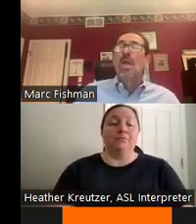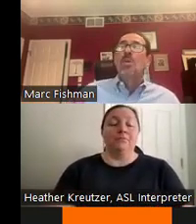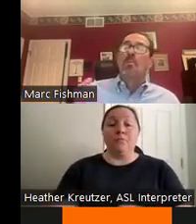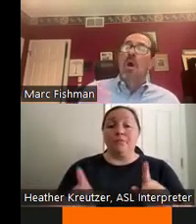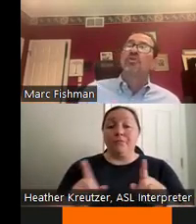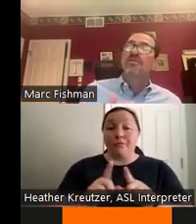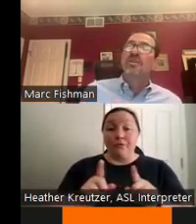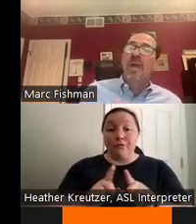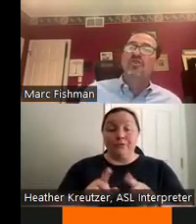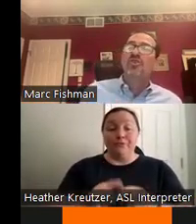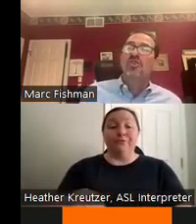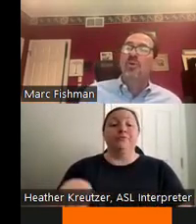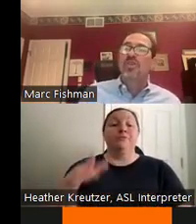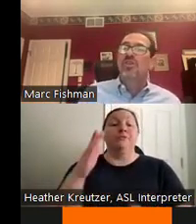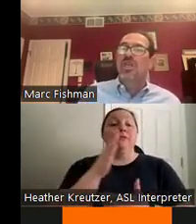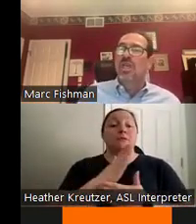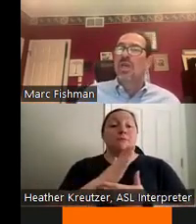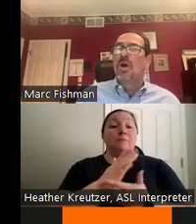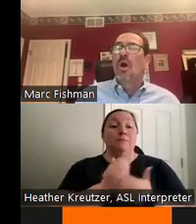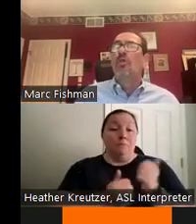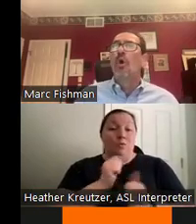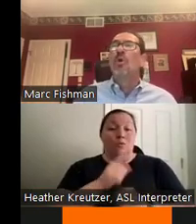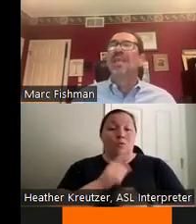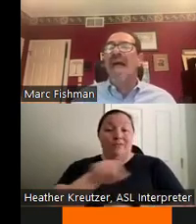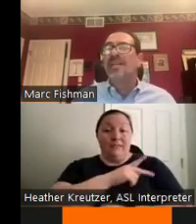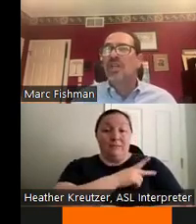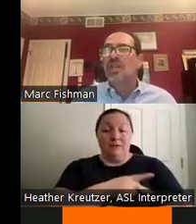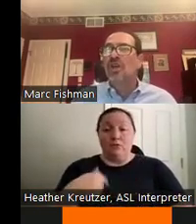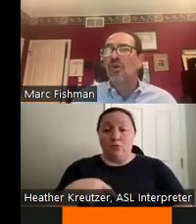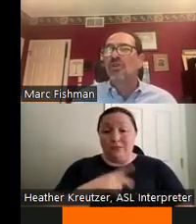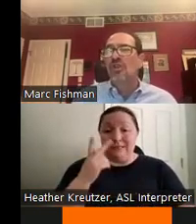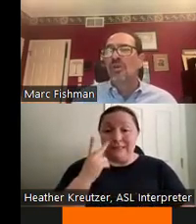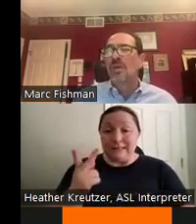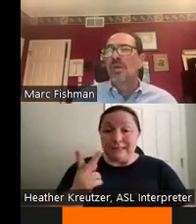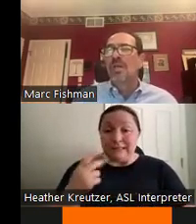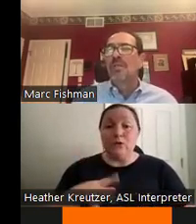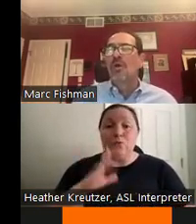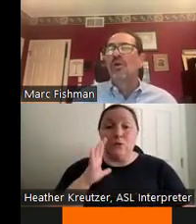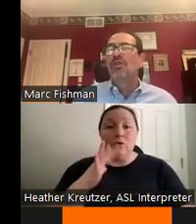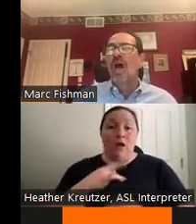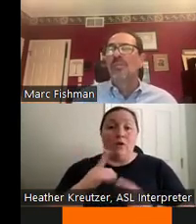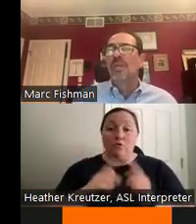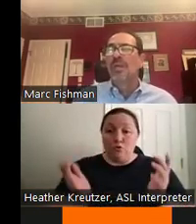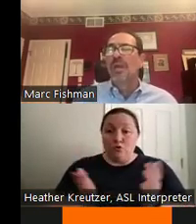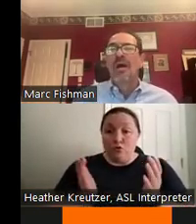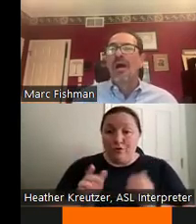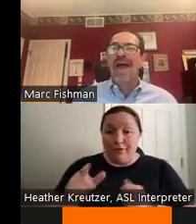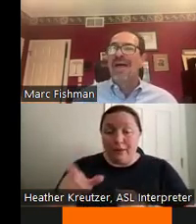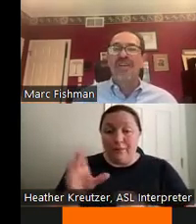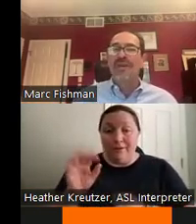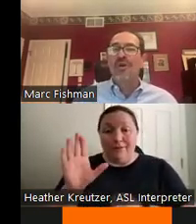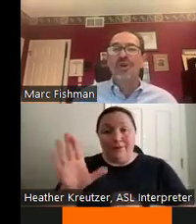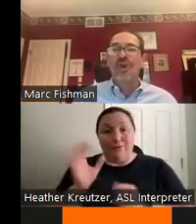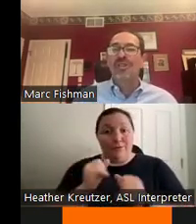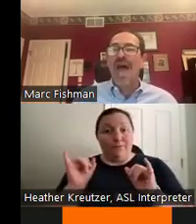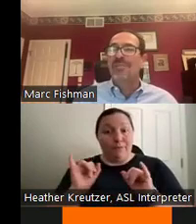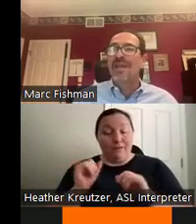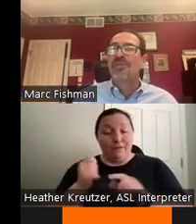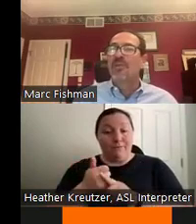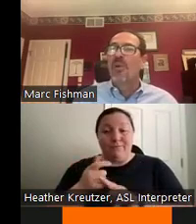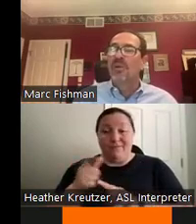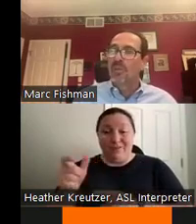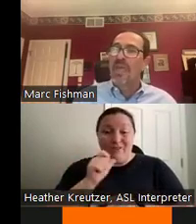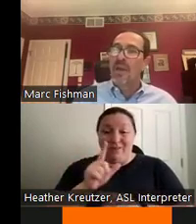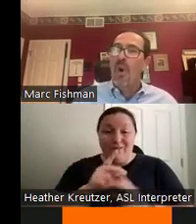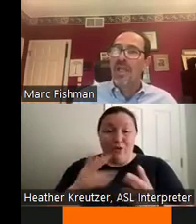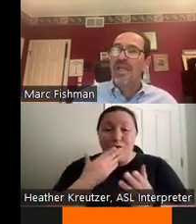way, most of these patients that we see, although we'd like to encourage them in their autonomy, are not very good at